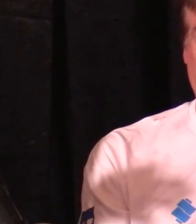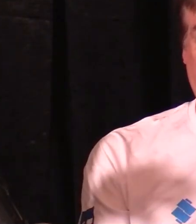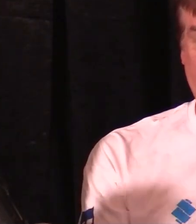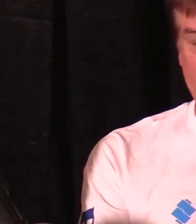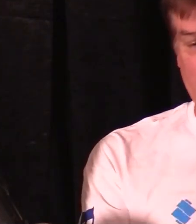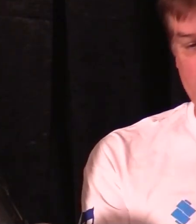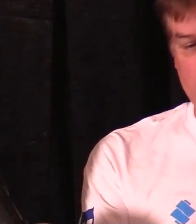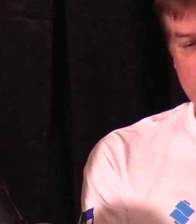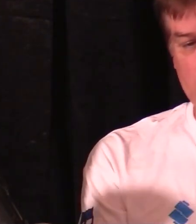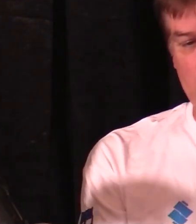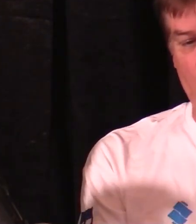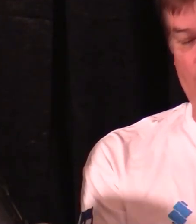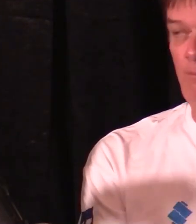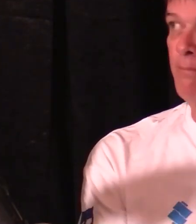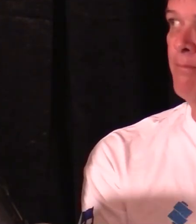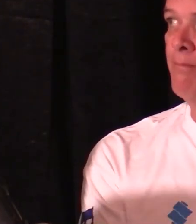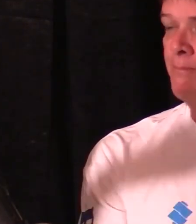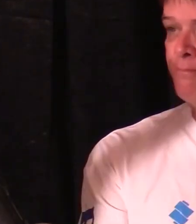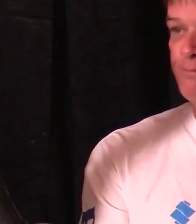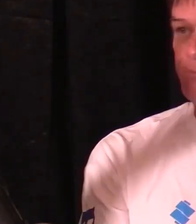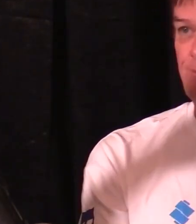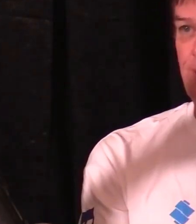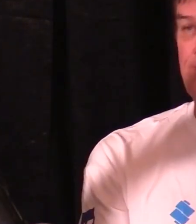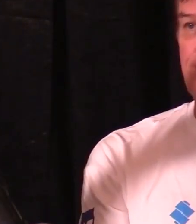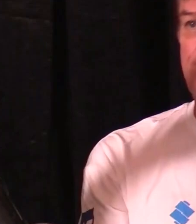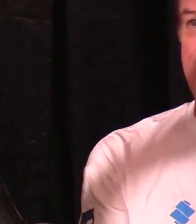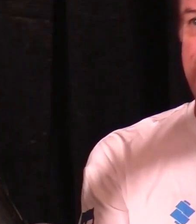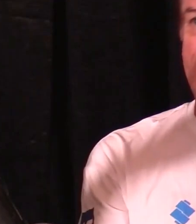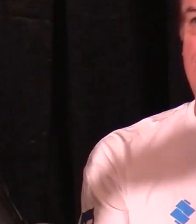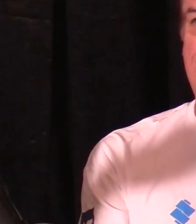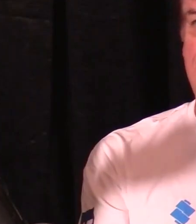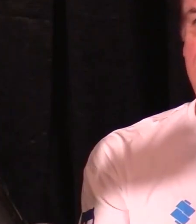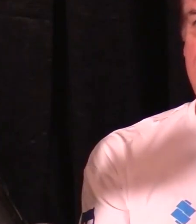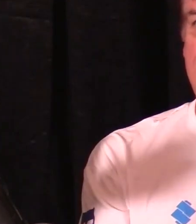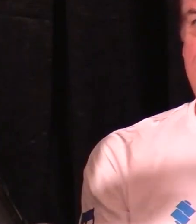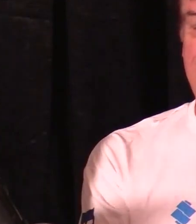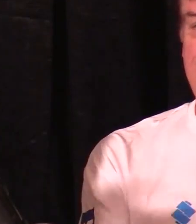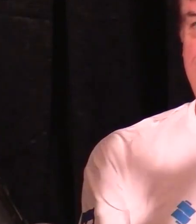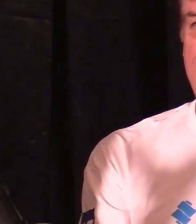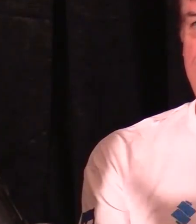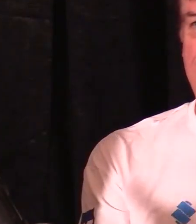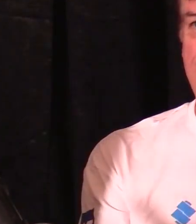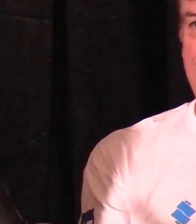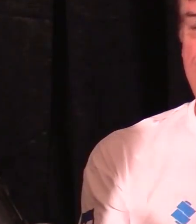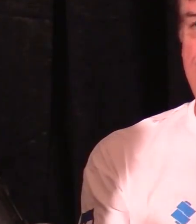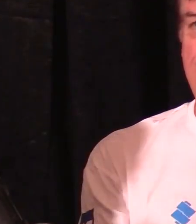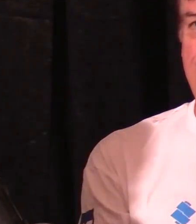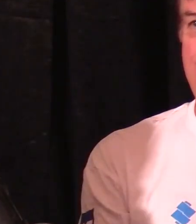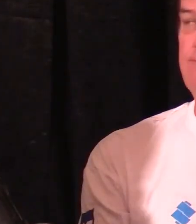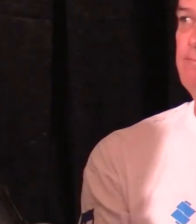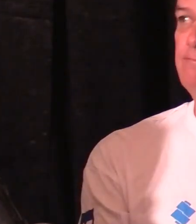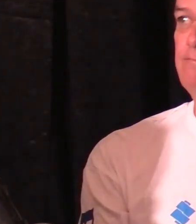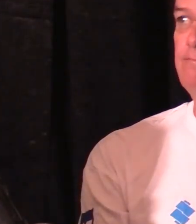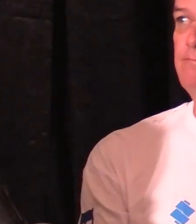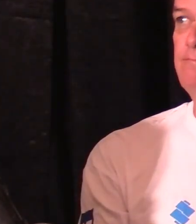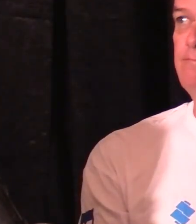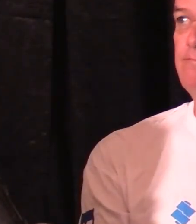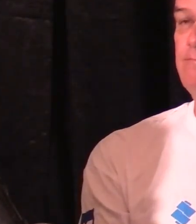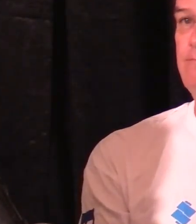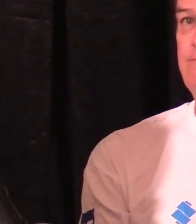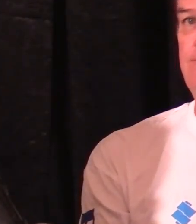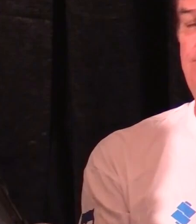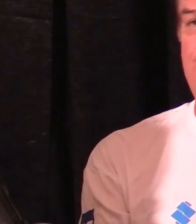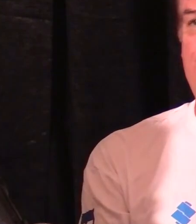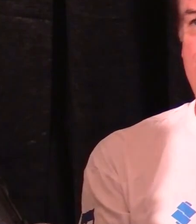the fishers before at the jetty, but having so large a tournament